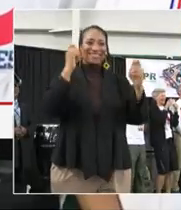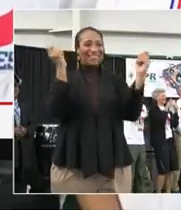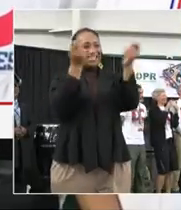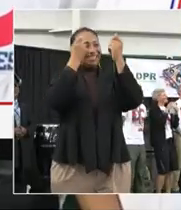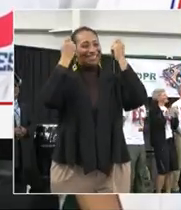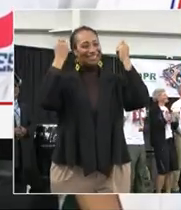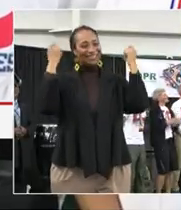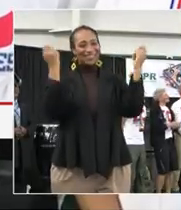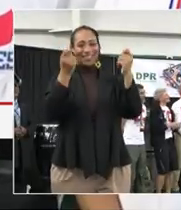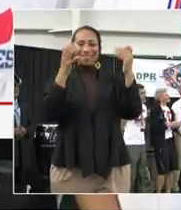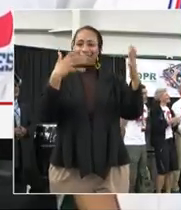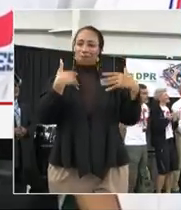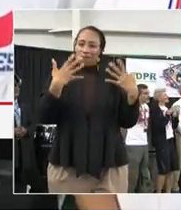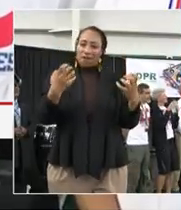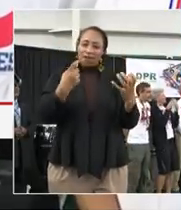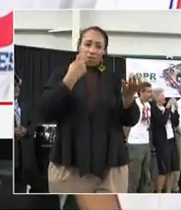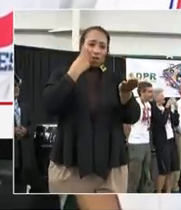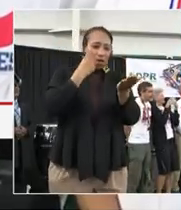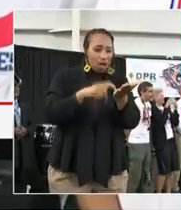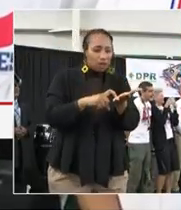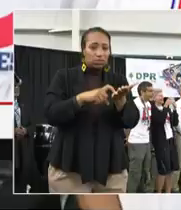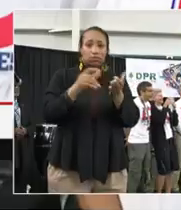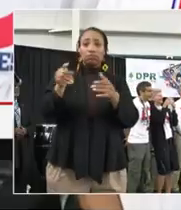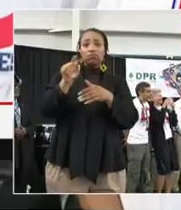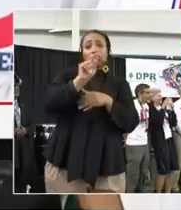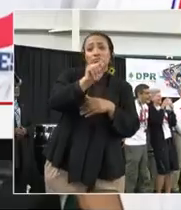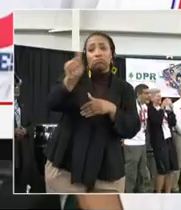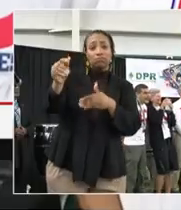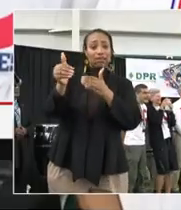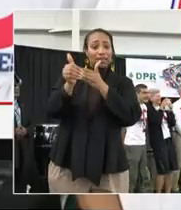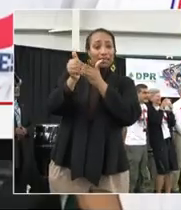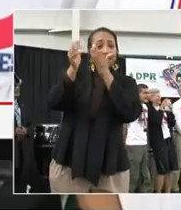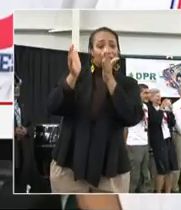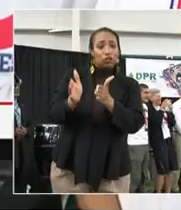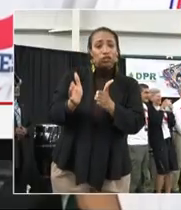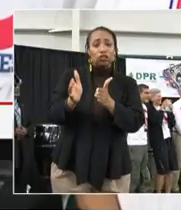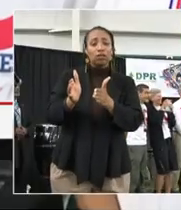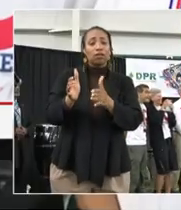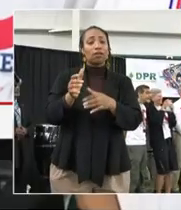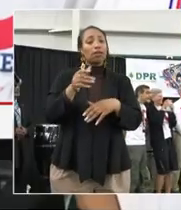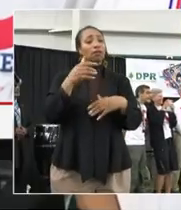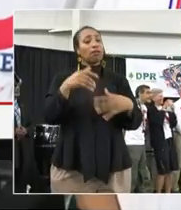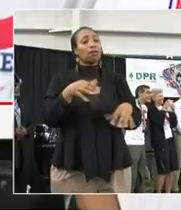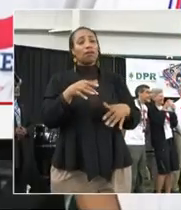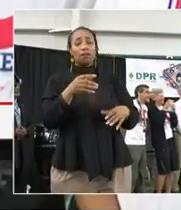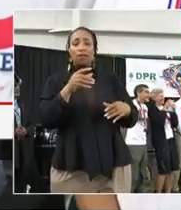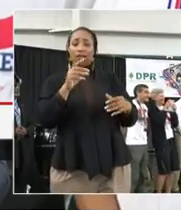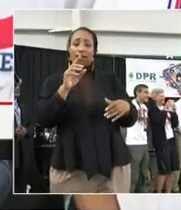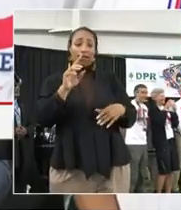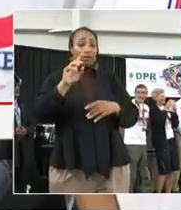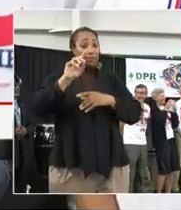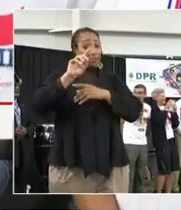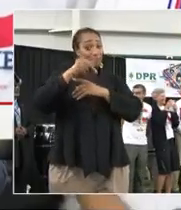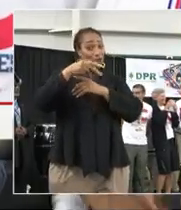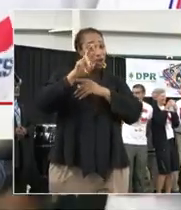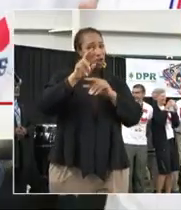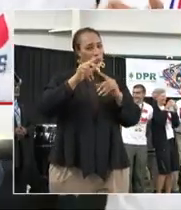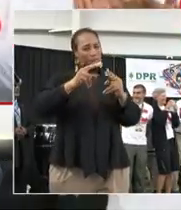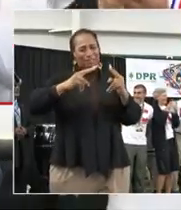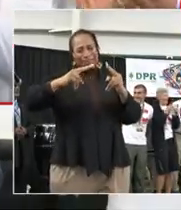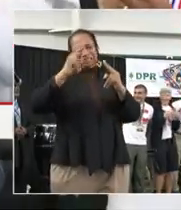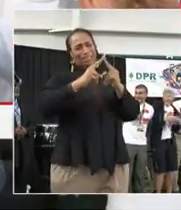the leader of the best Parks and Recreation Department in the United States, Thiene Freeman.